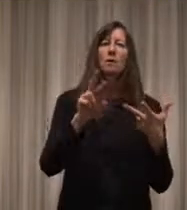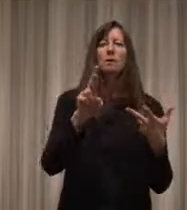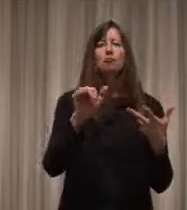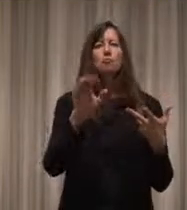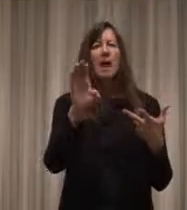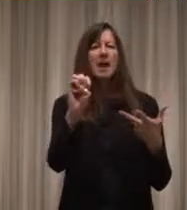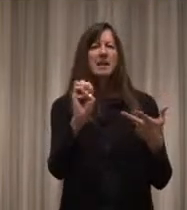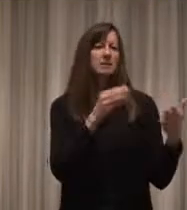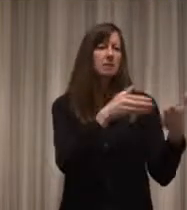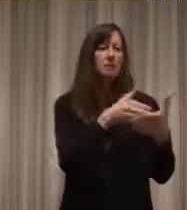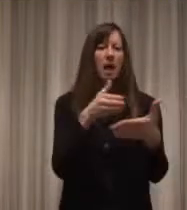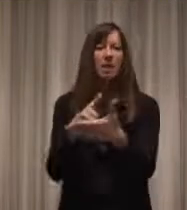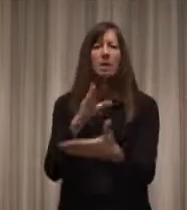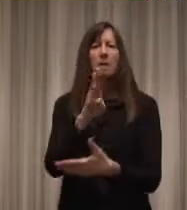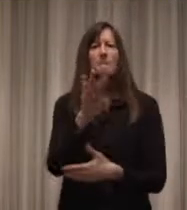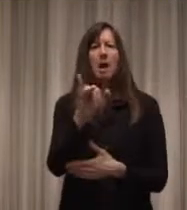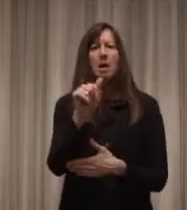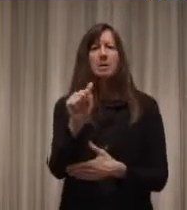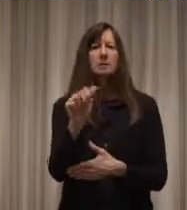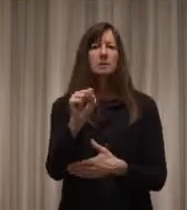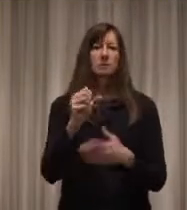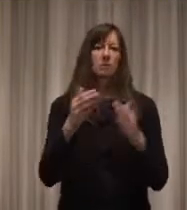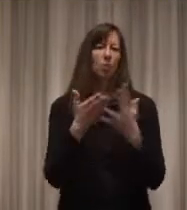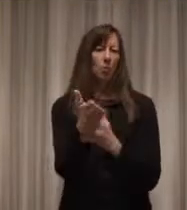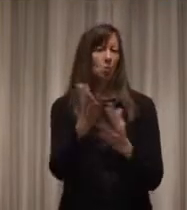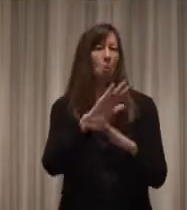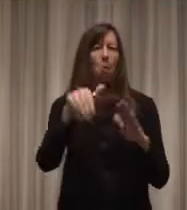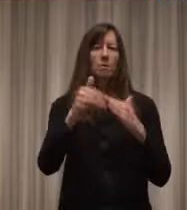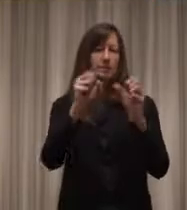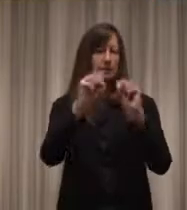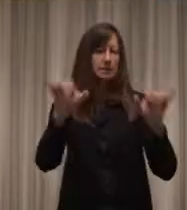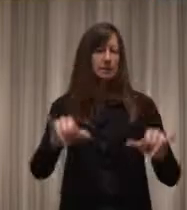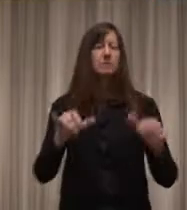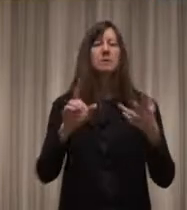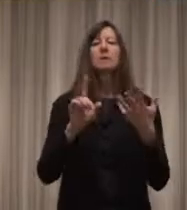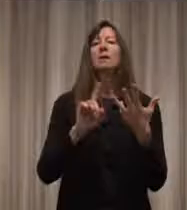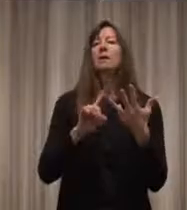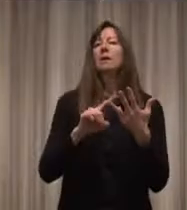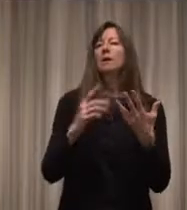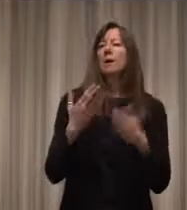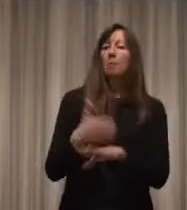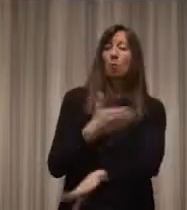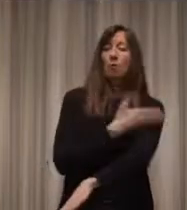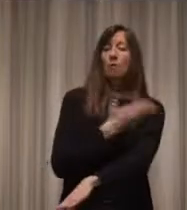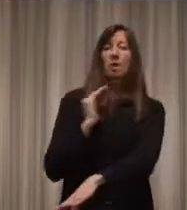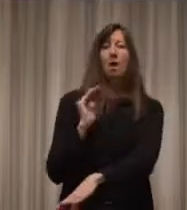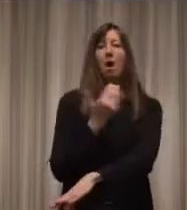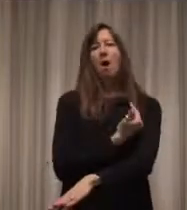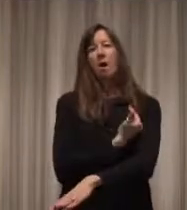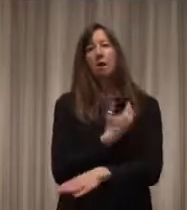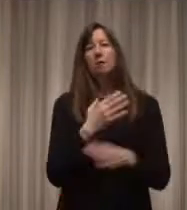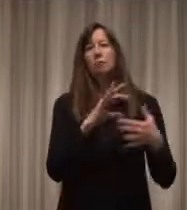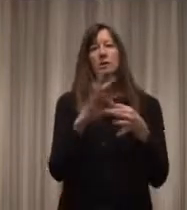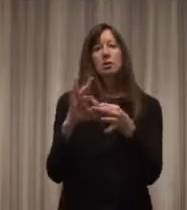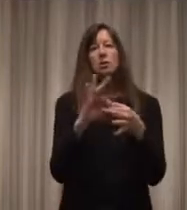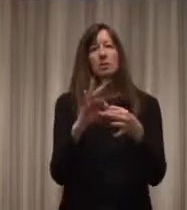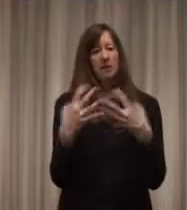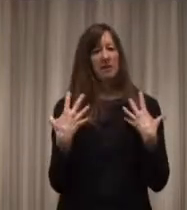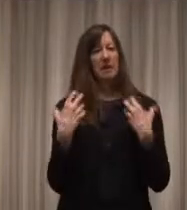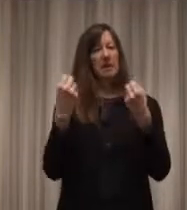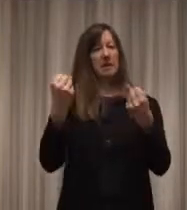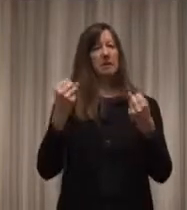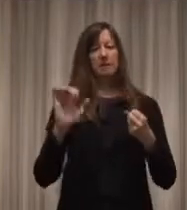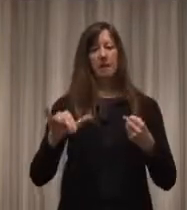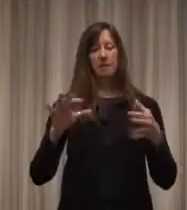all of our different systems, and healing the relationship and improving the relationship between the public and the police that they're